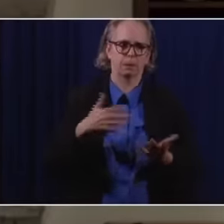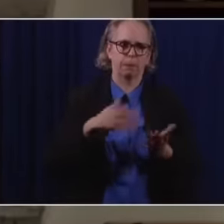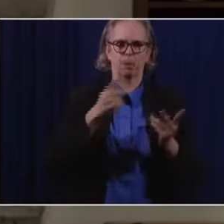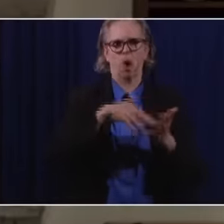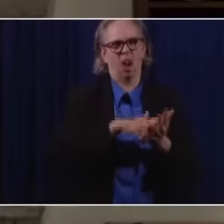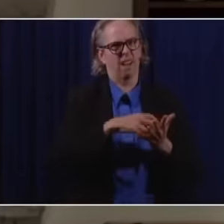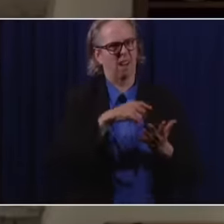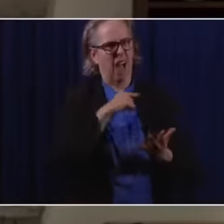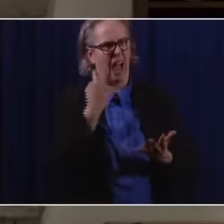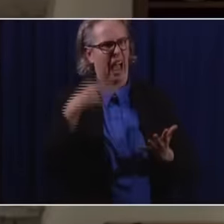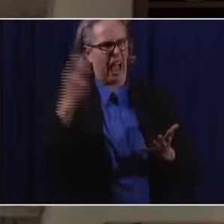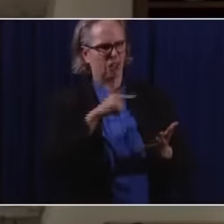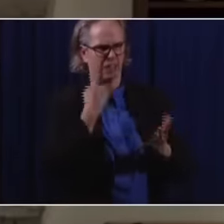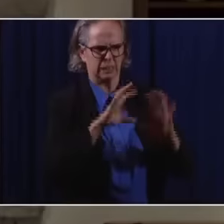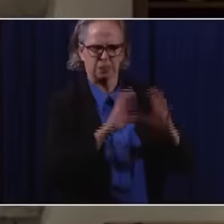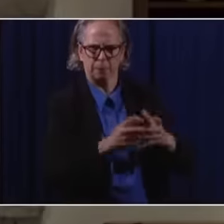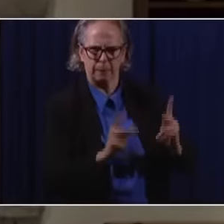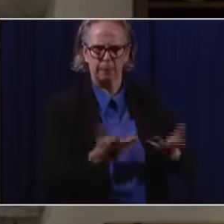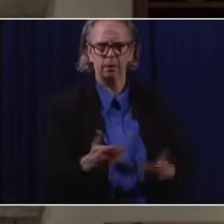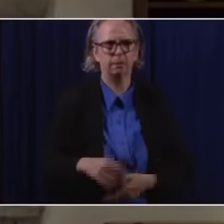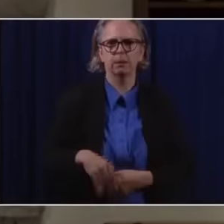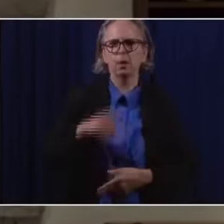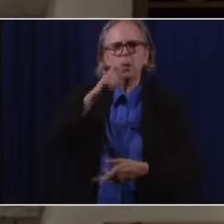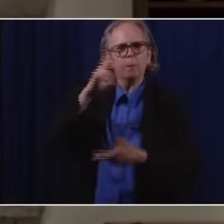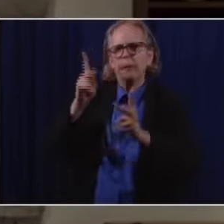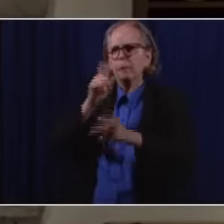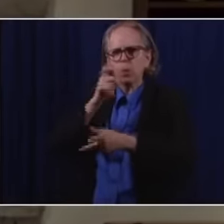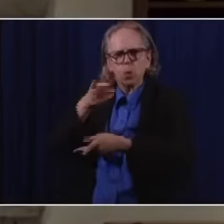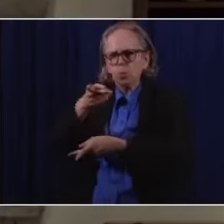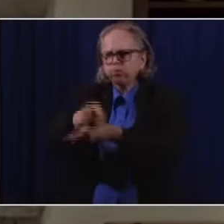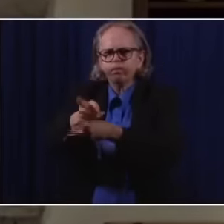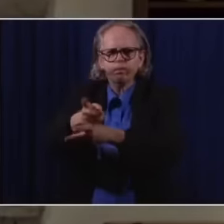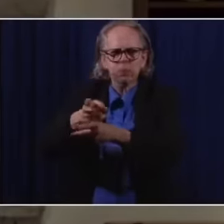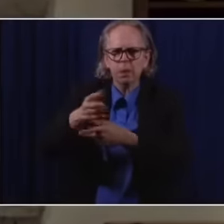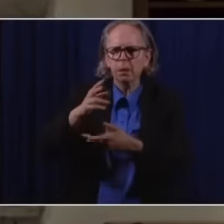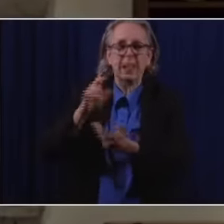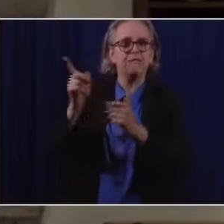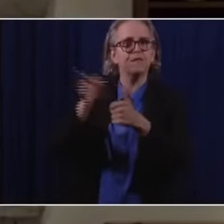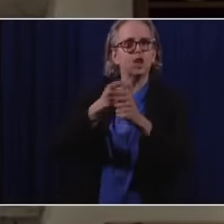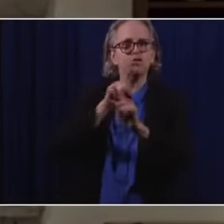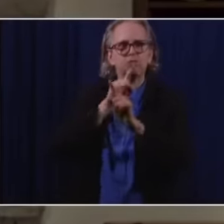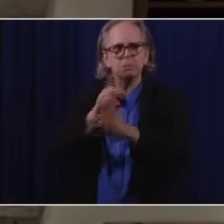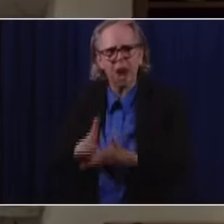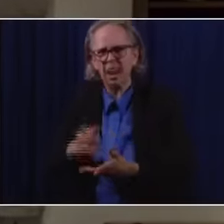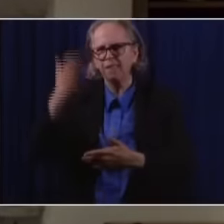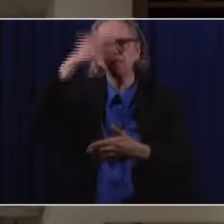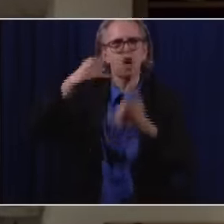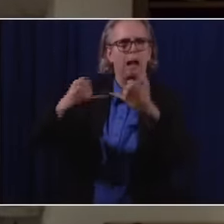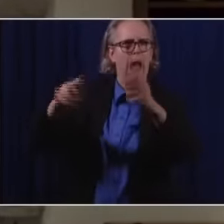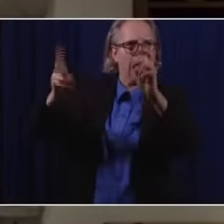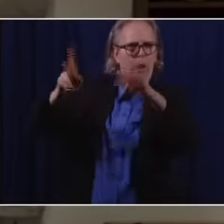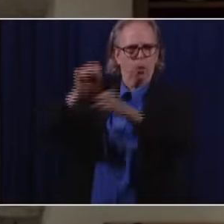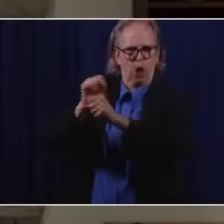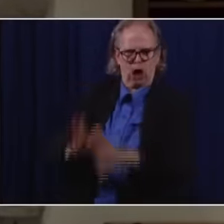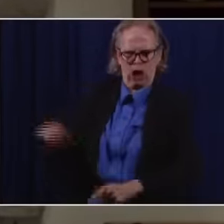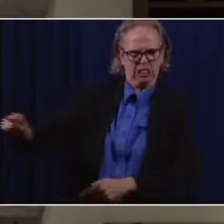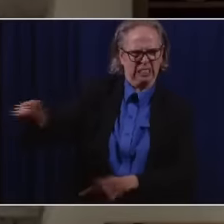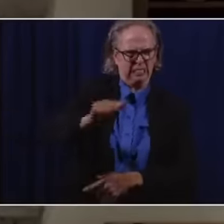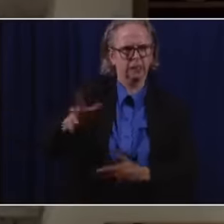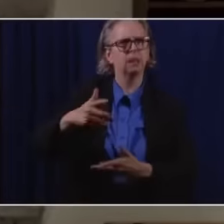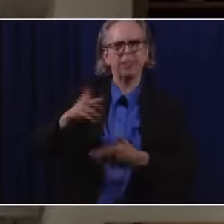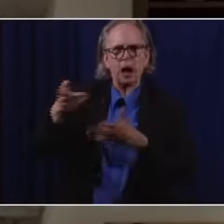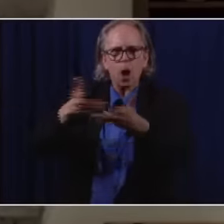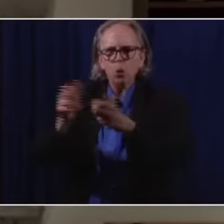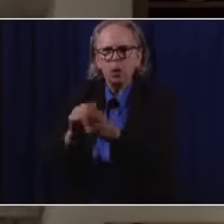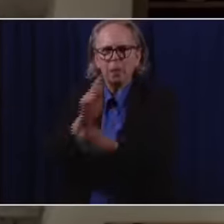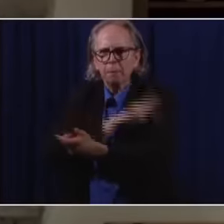try to take care of, get immunized those who are the front lines, people who are dealing with people with COVID. We